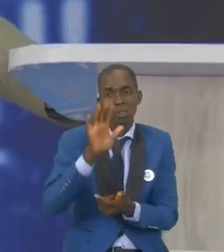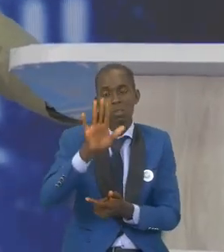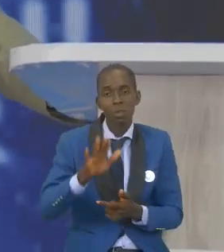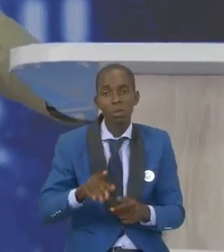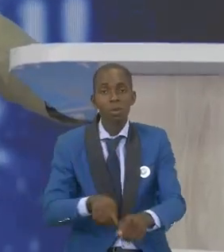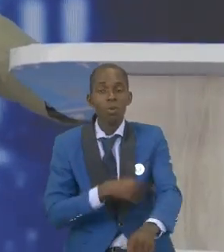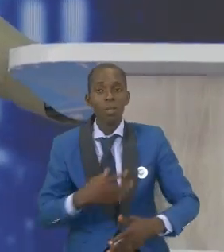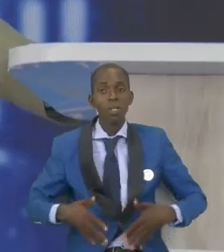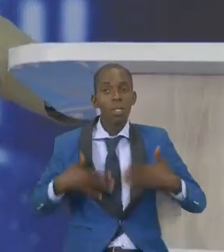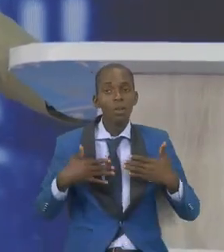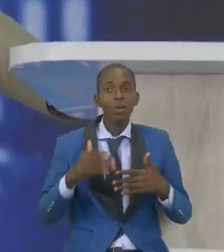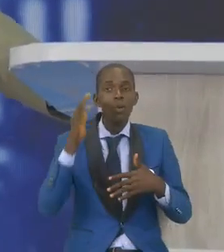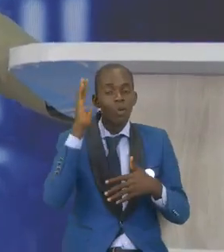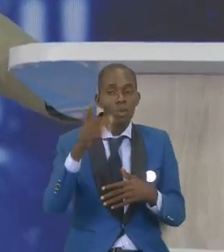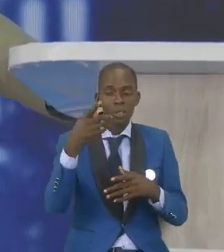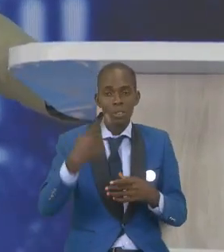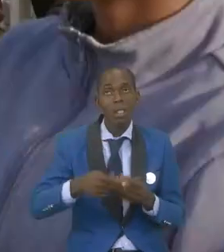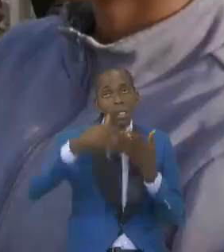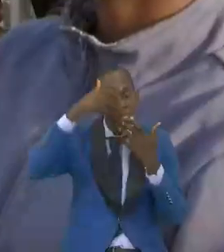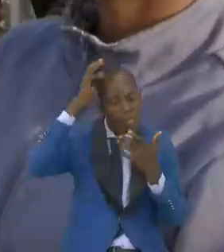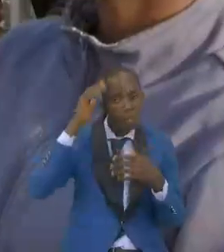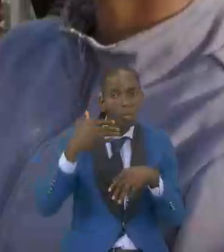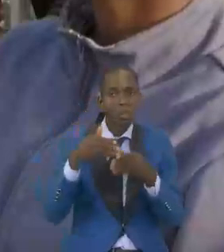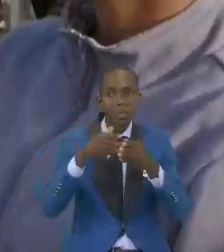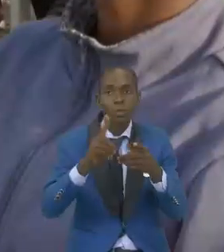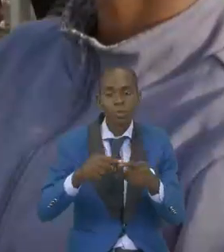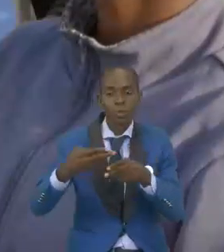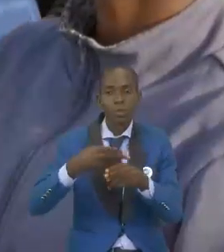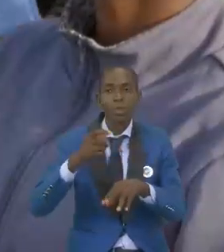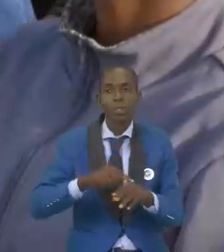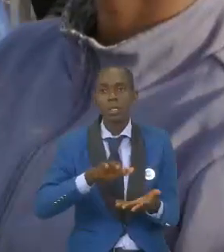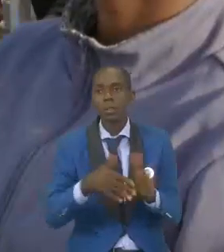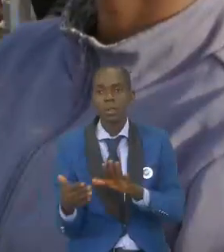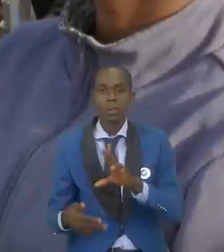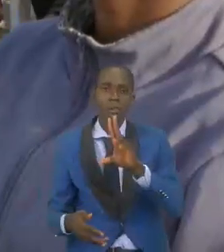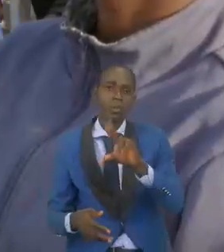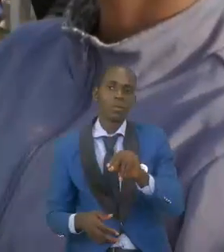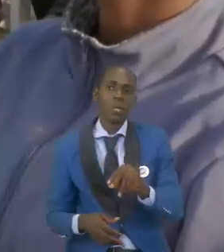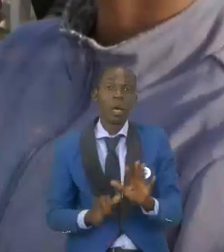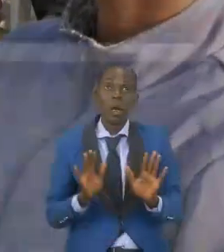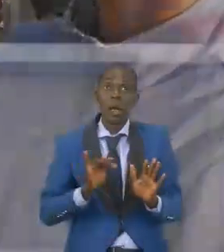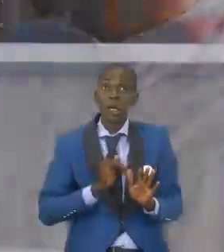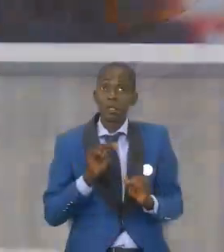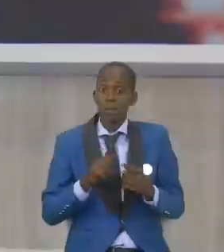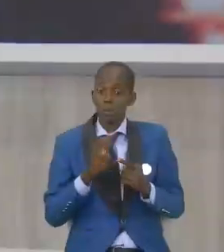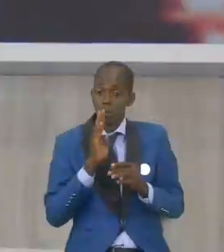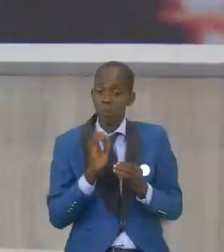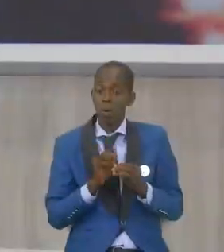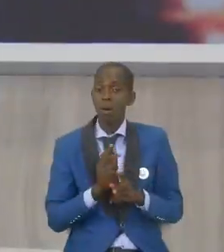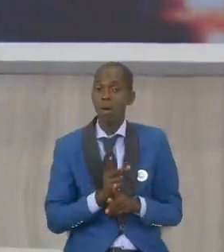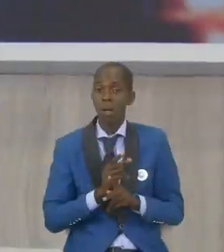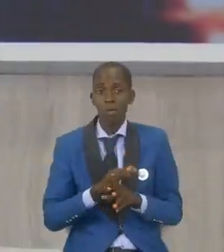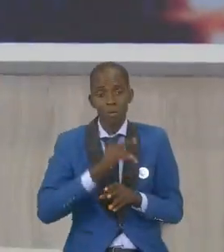they bring a premature death? And then I should have been more careful. This holiness, and